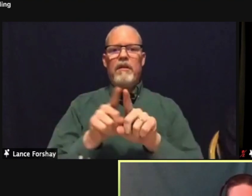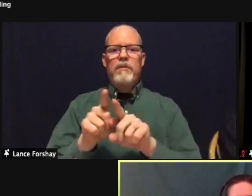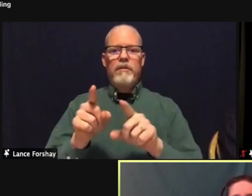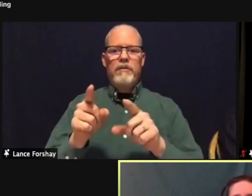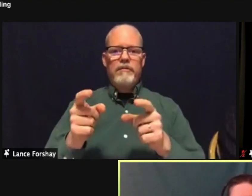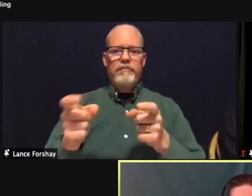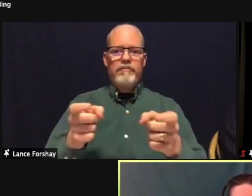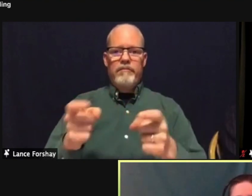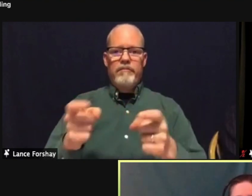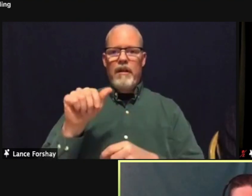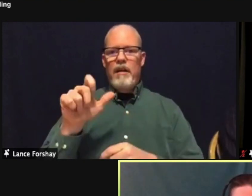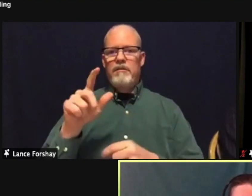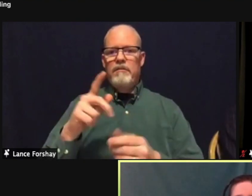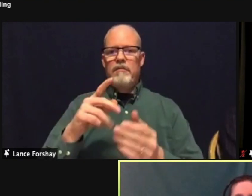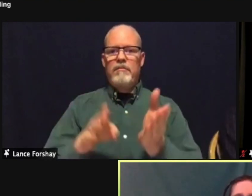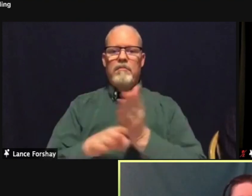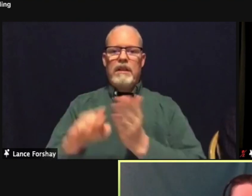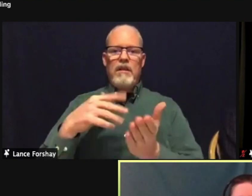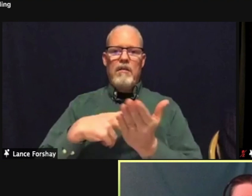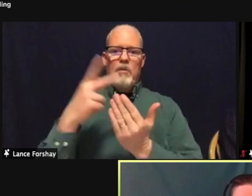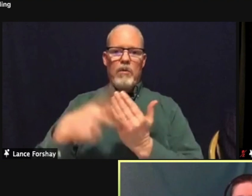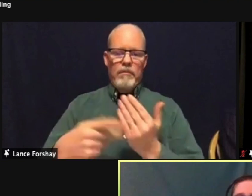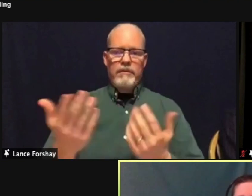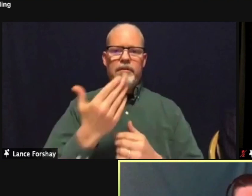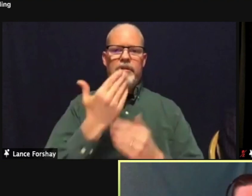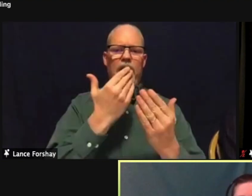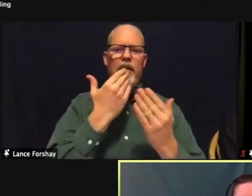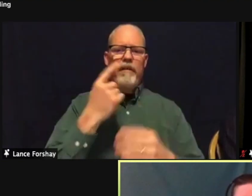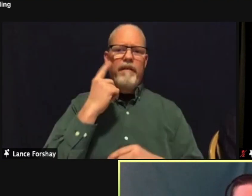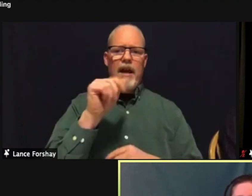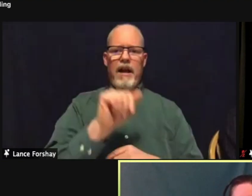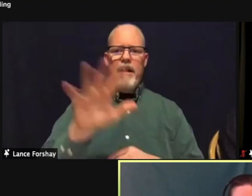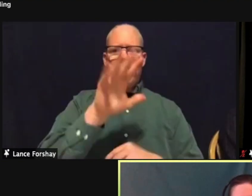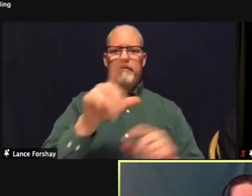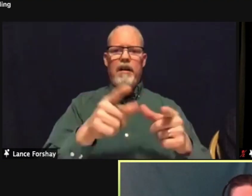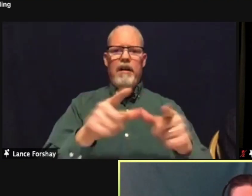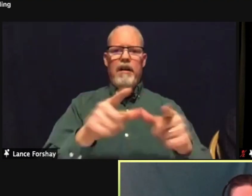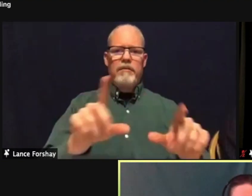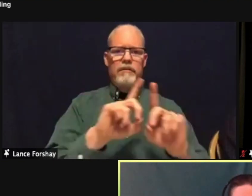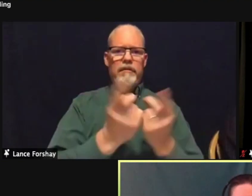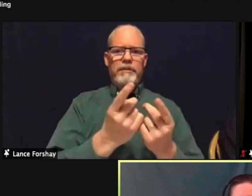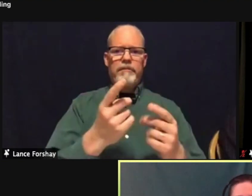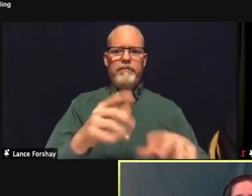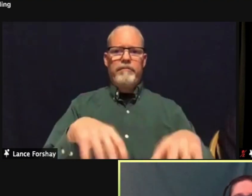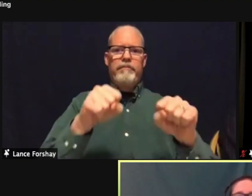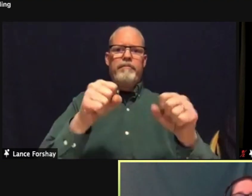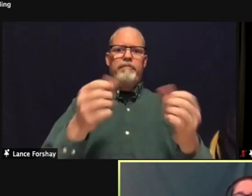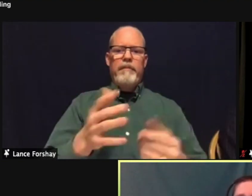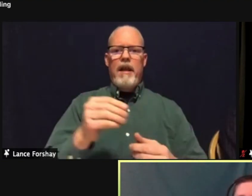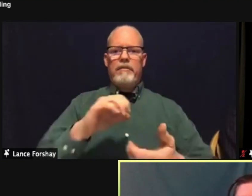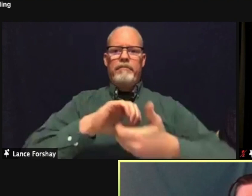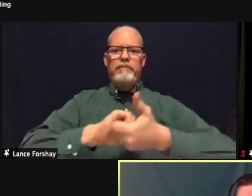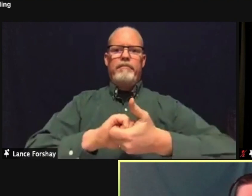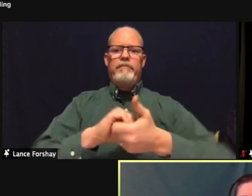minor program. I've been here 13 years. And I would like to thank the Asian Language Department for hosting this